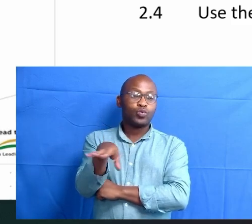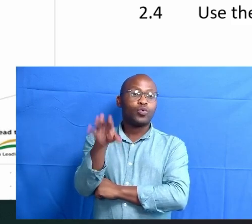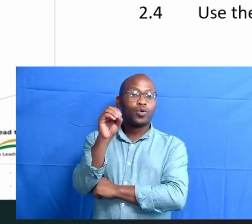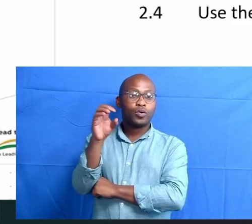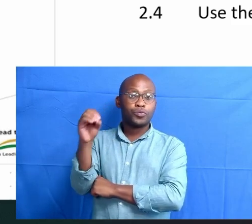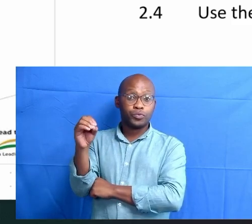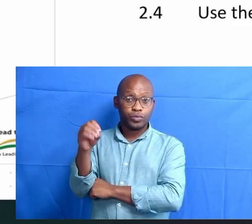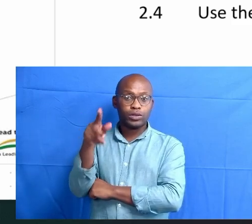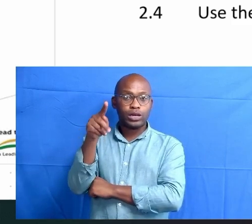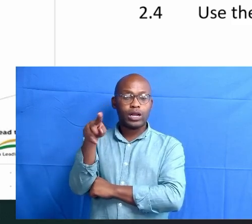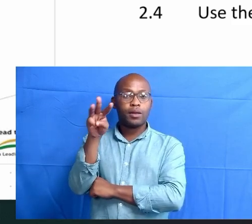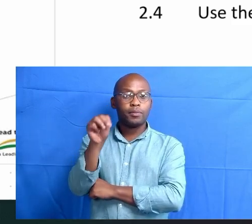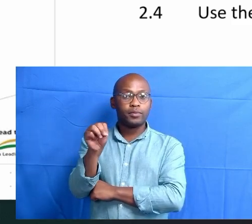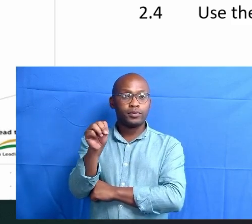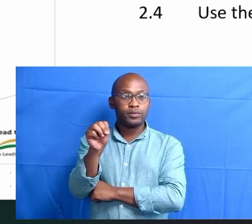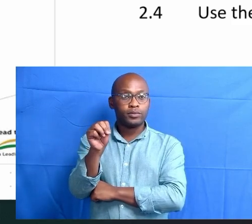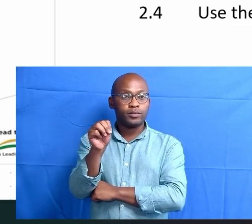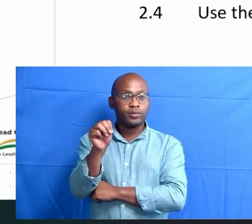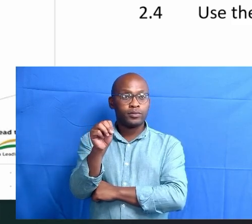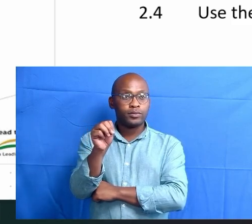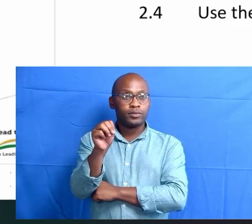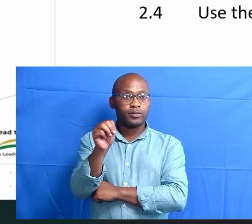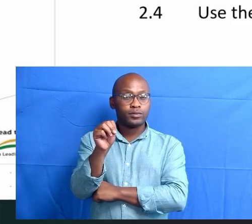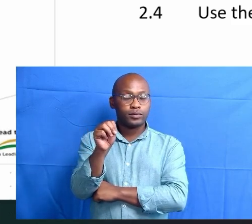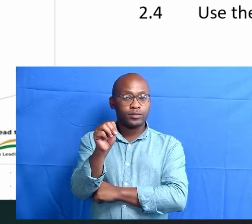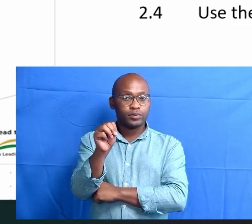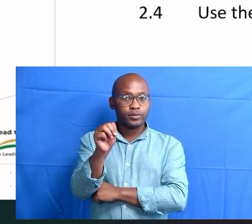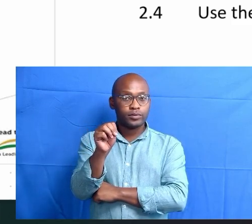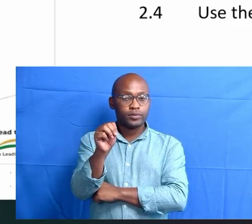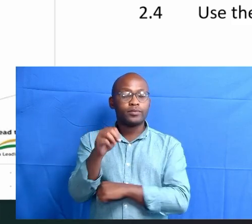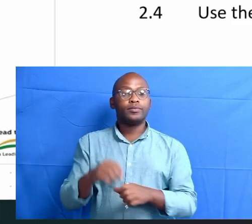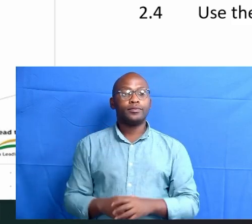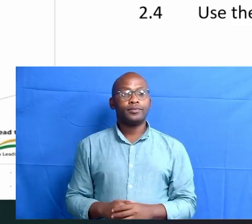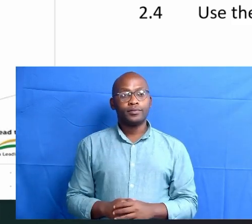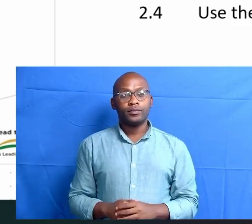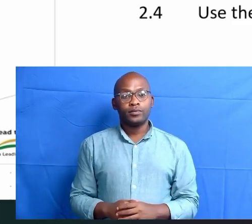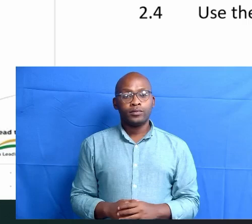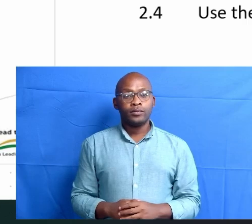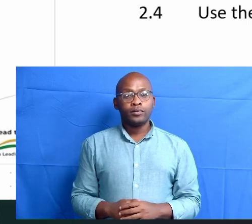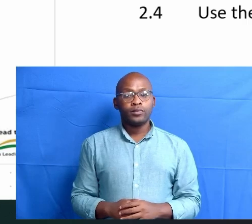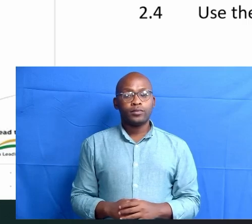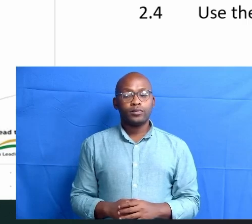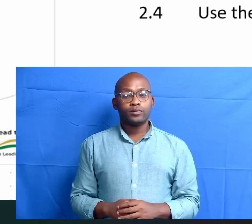200 kilometers. 30 millimeters is equals to 200.